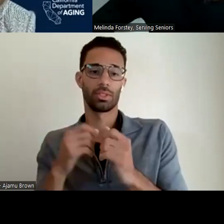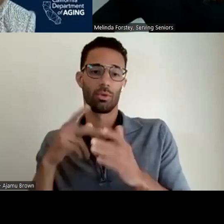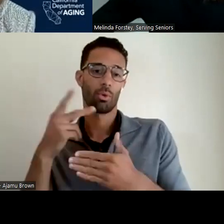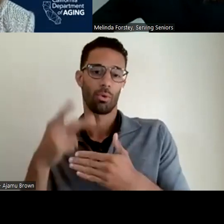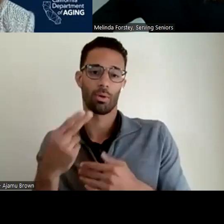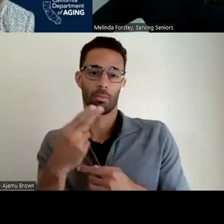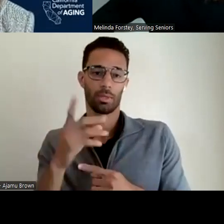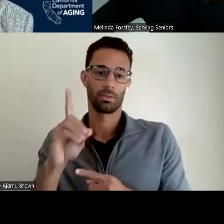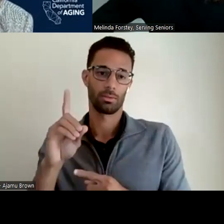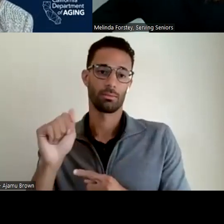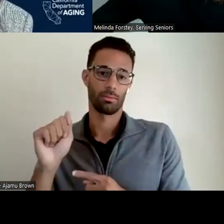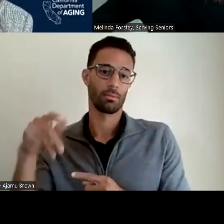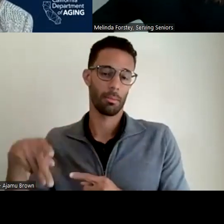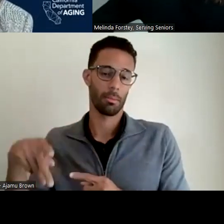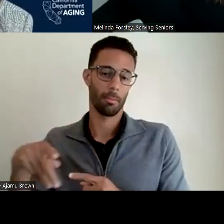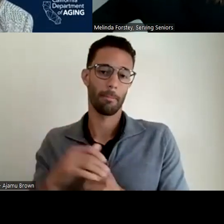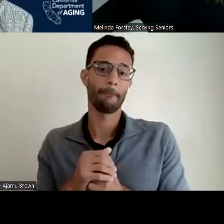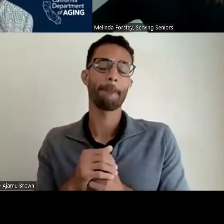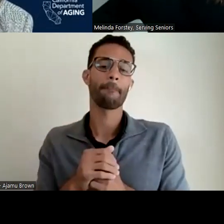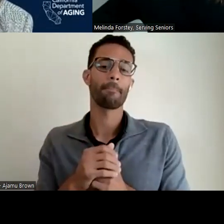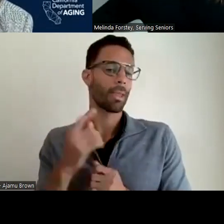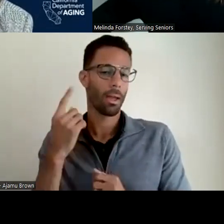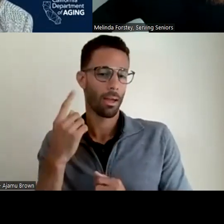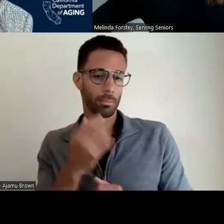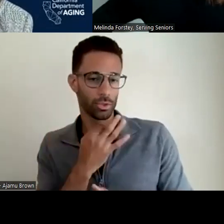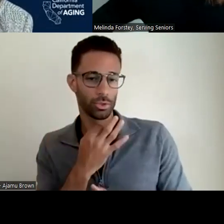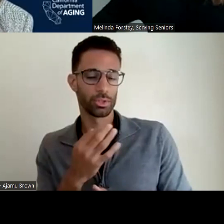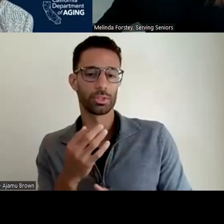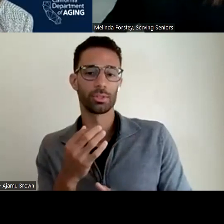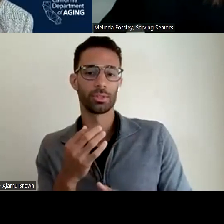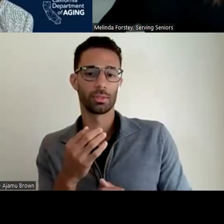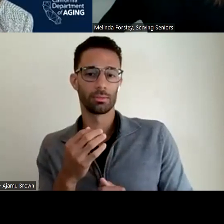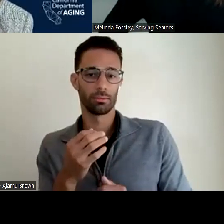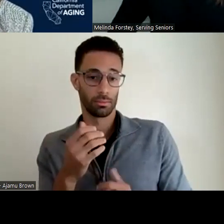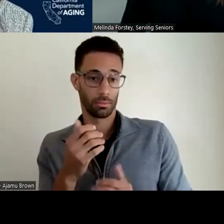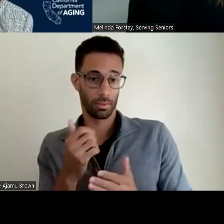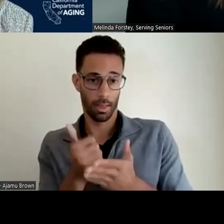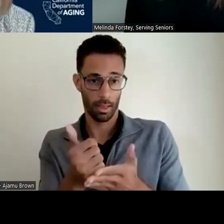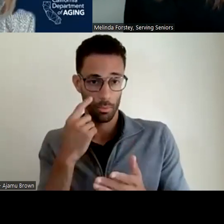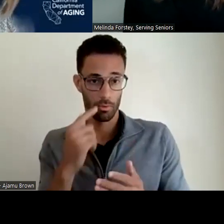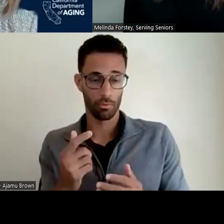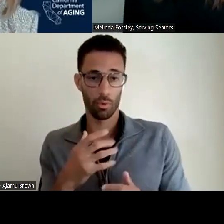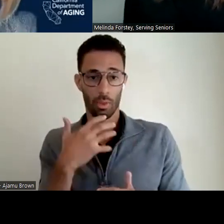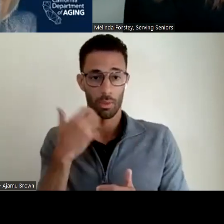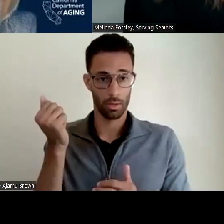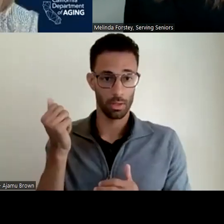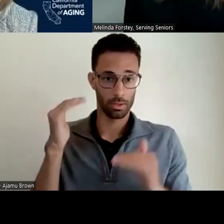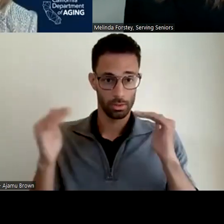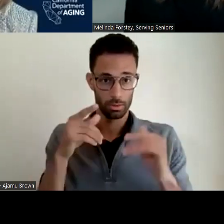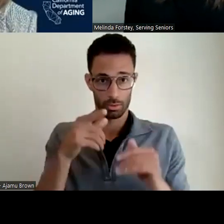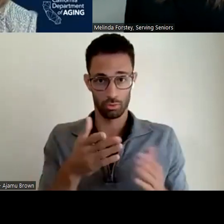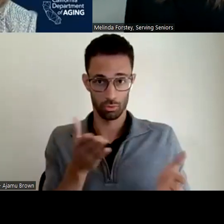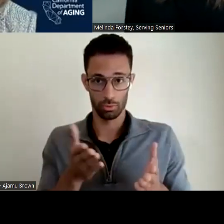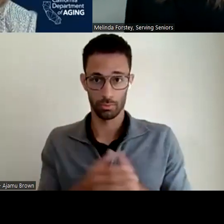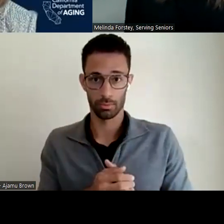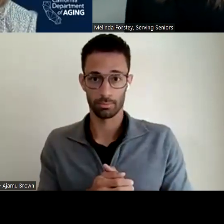Just curious if those have started to sort of be helpful for the seniors you're serving. Yeah, I'd love to